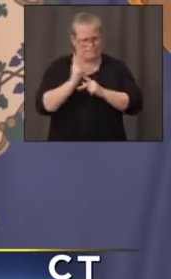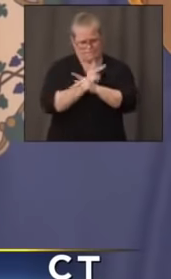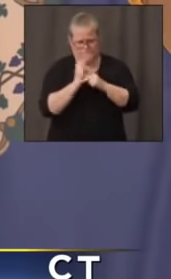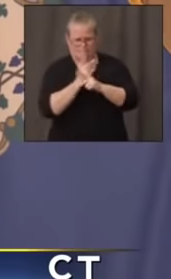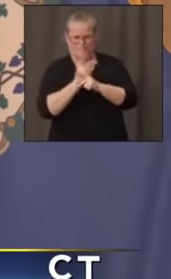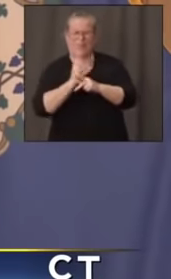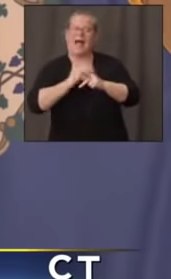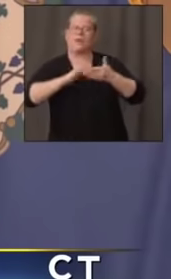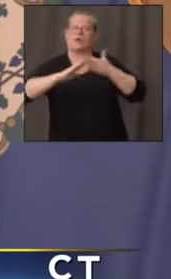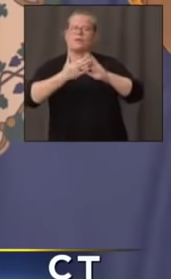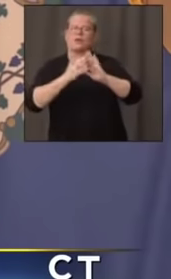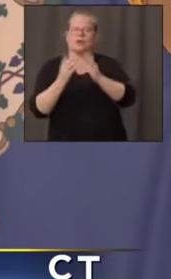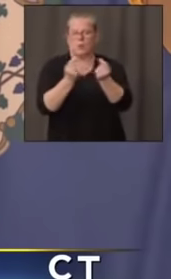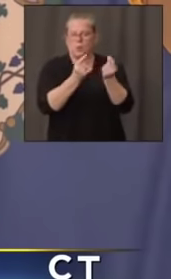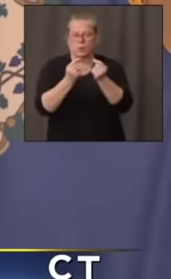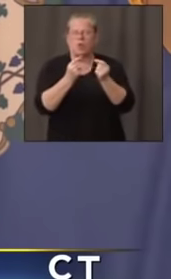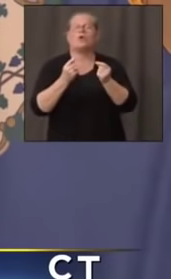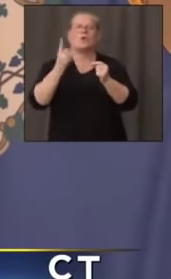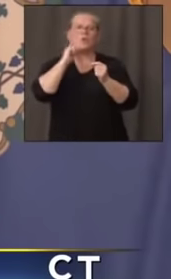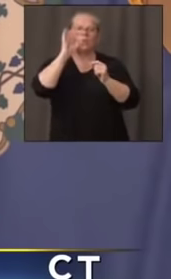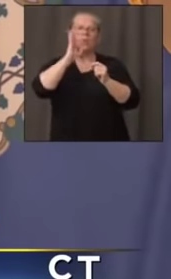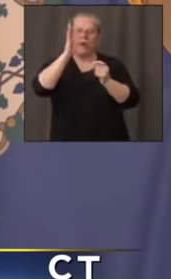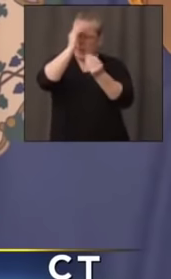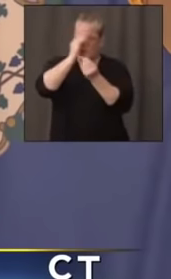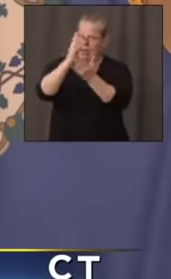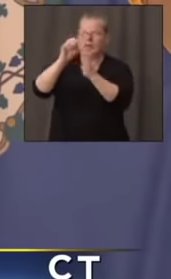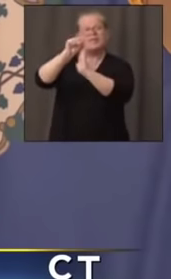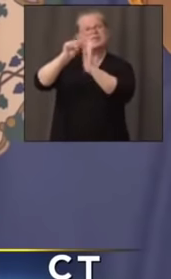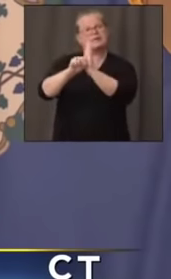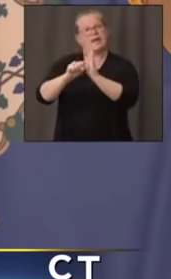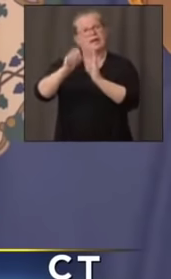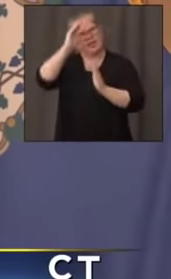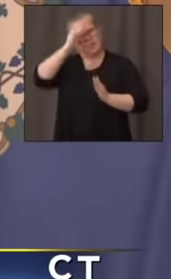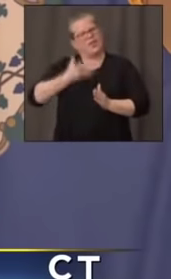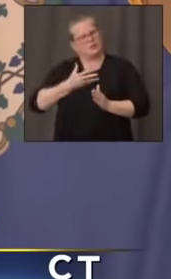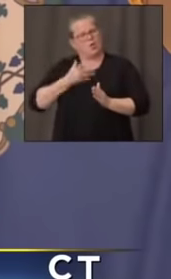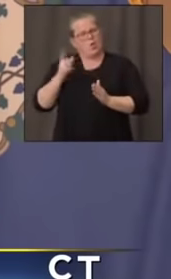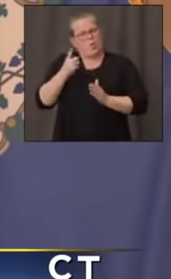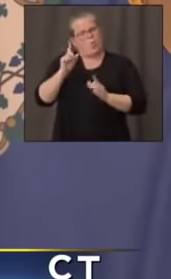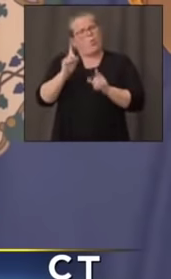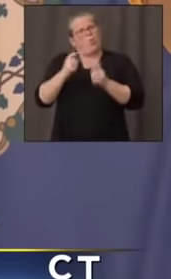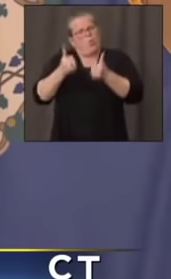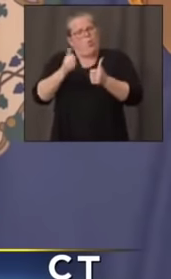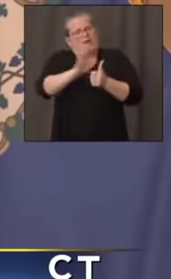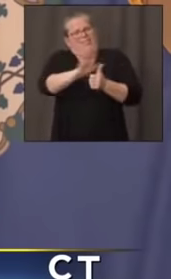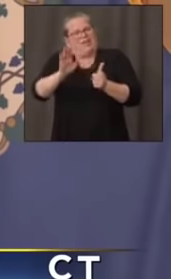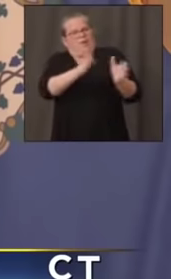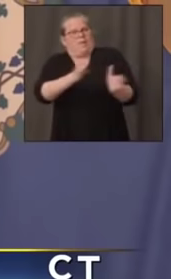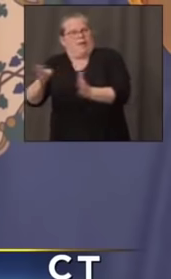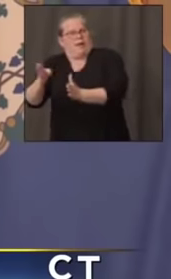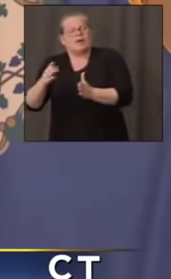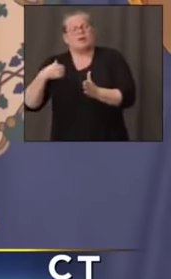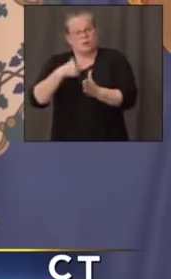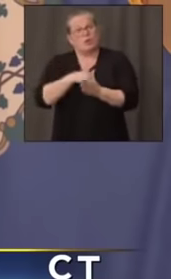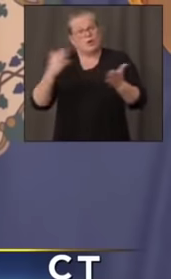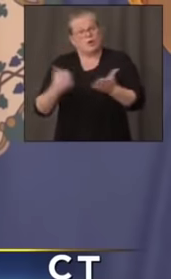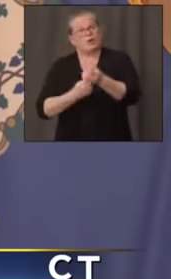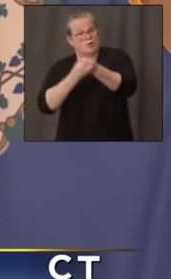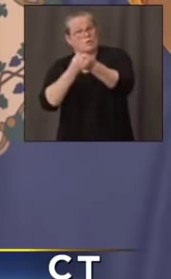this safely and expeditiously. And we're there as a backstop for our school districts to make sure they can open safely